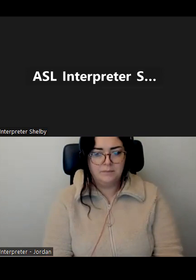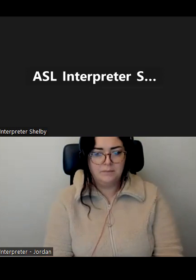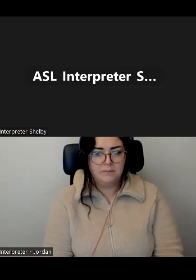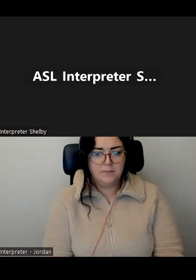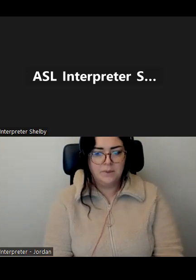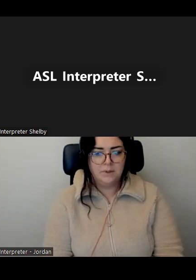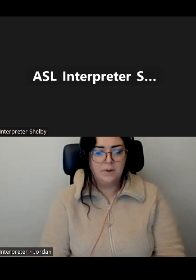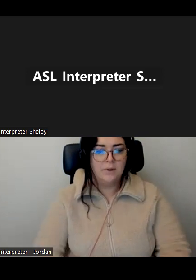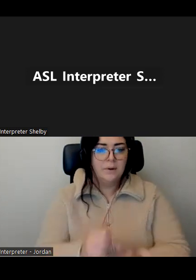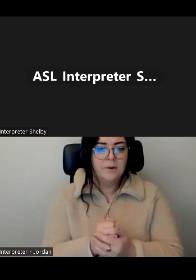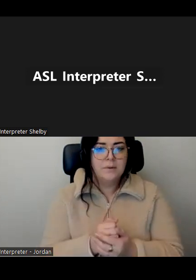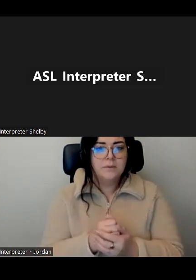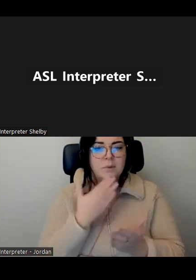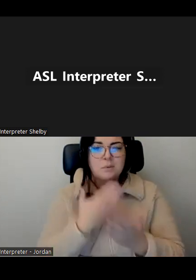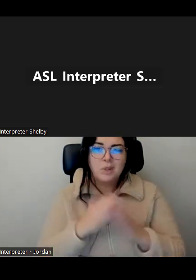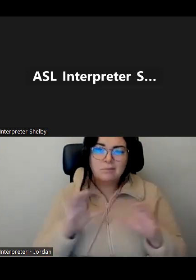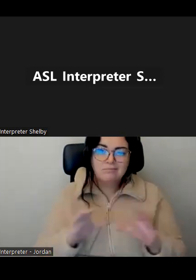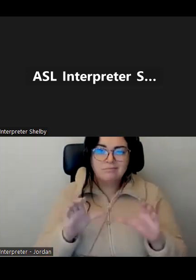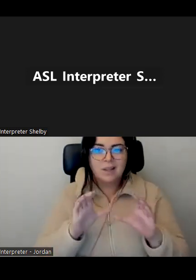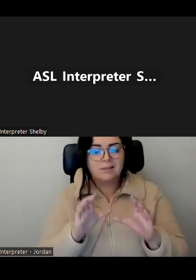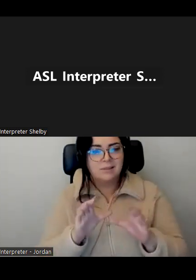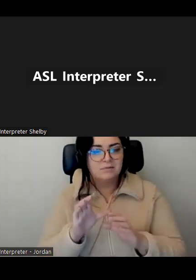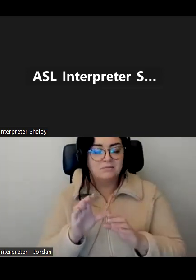So how can we be like these people here?